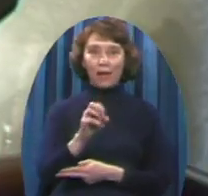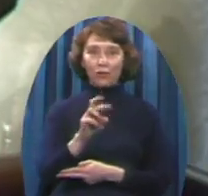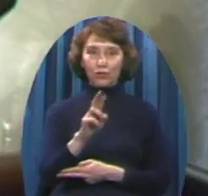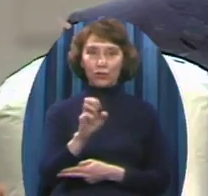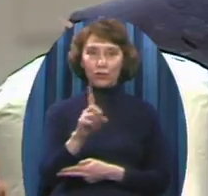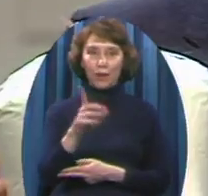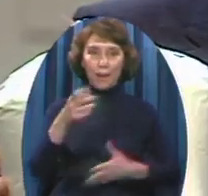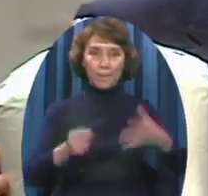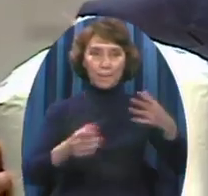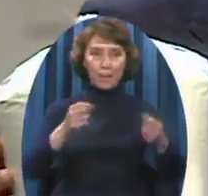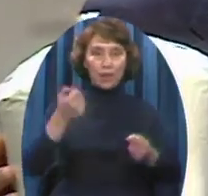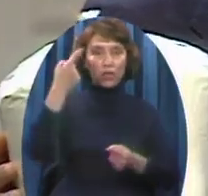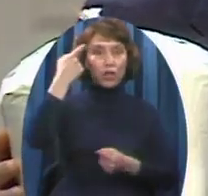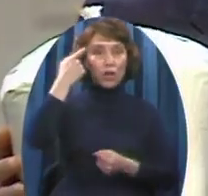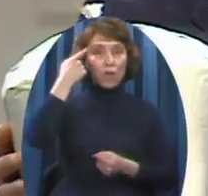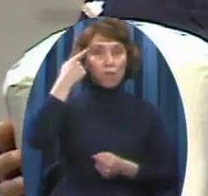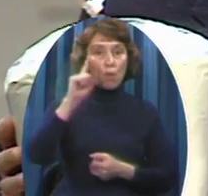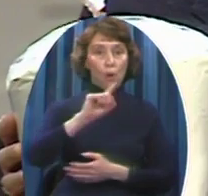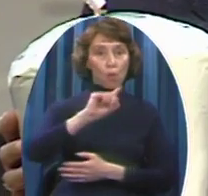Did you know for